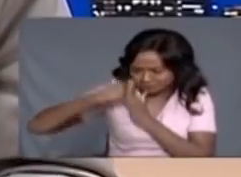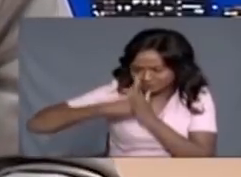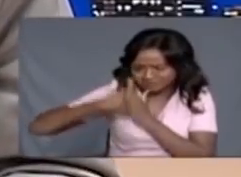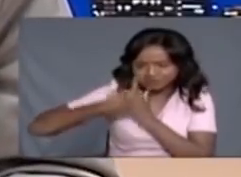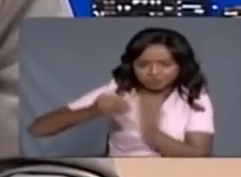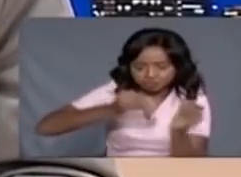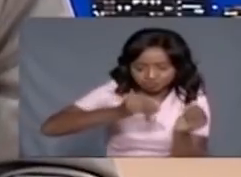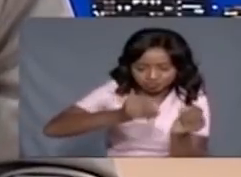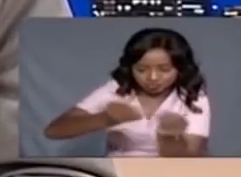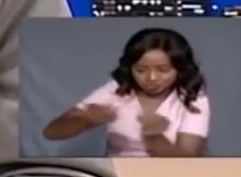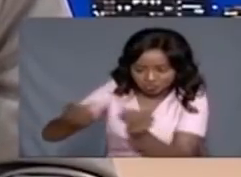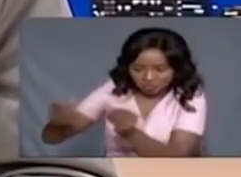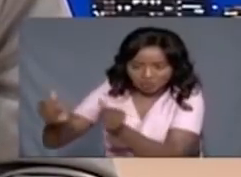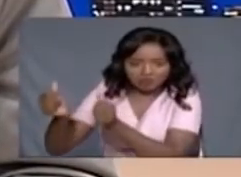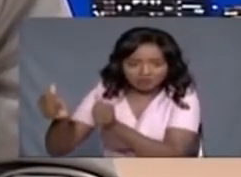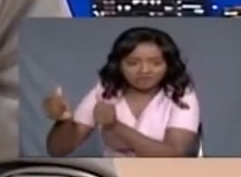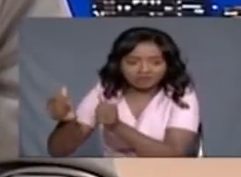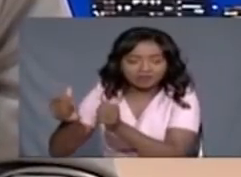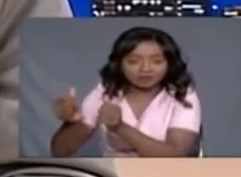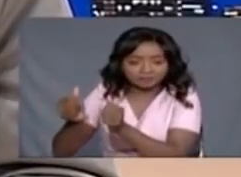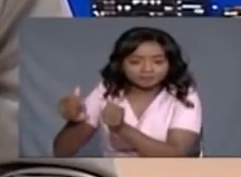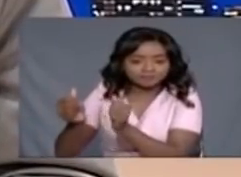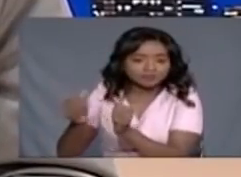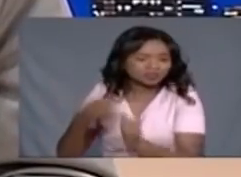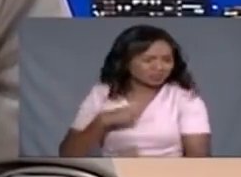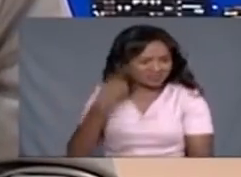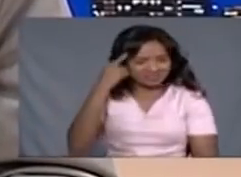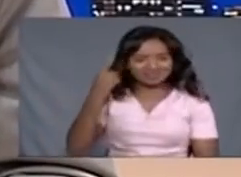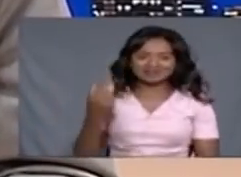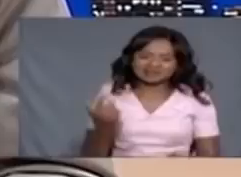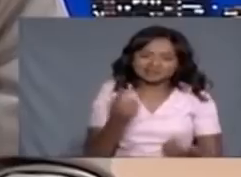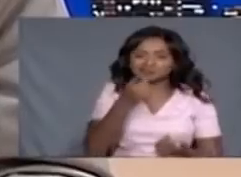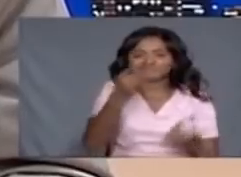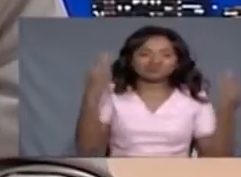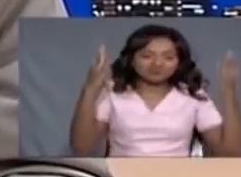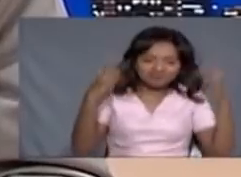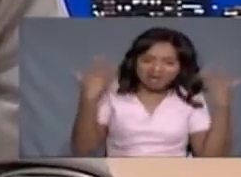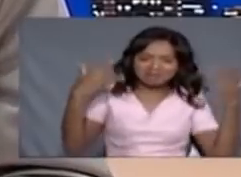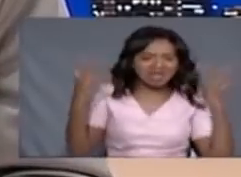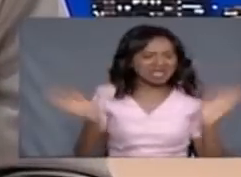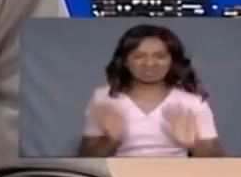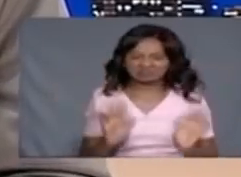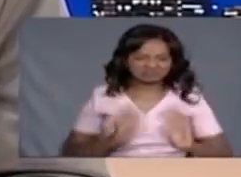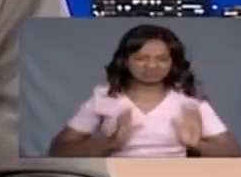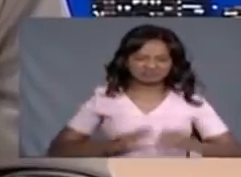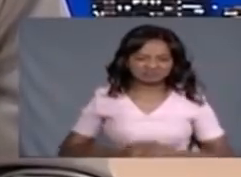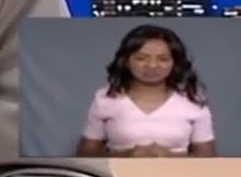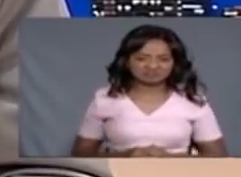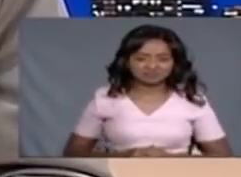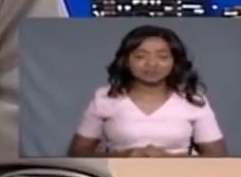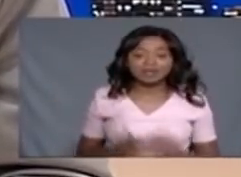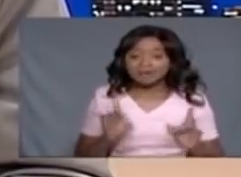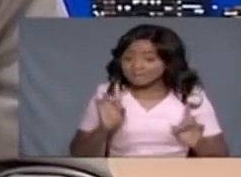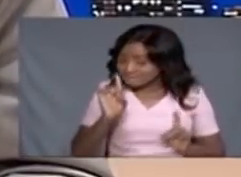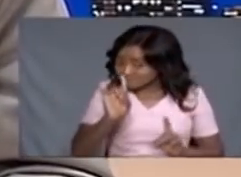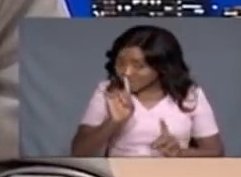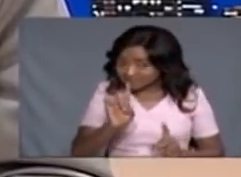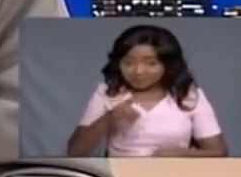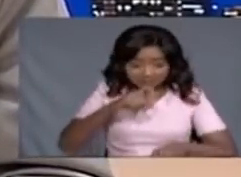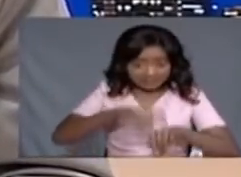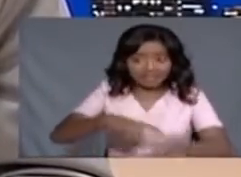of Issues. Yeah. So I think there is no need to panic. But people should be able to report immediately the